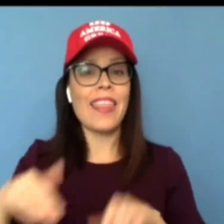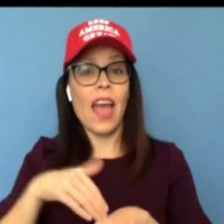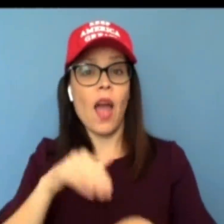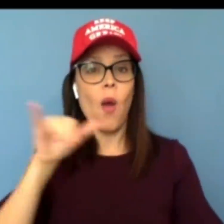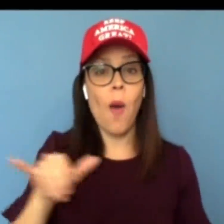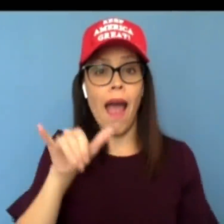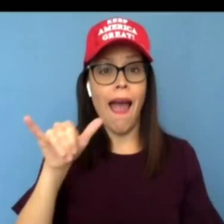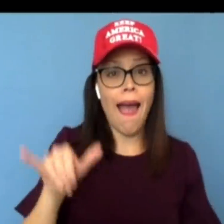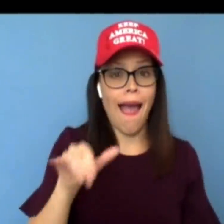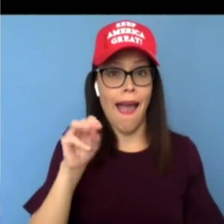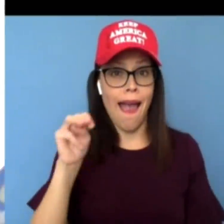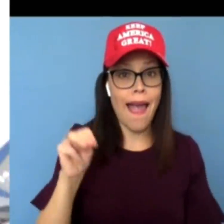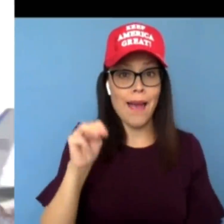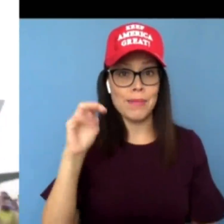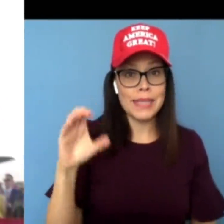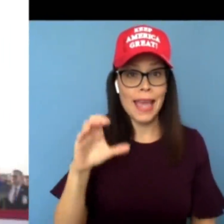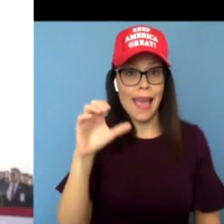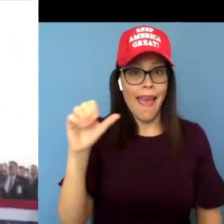supporter.